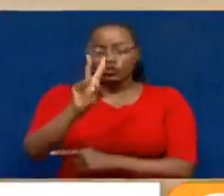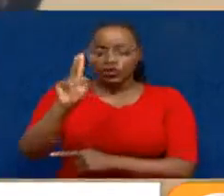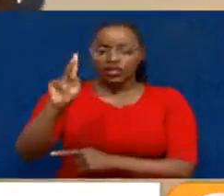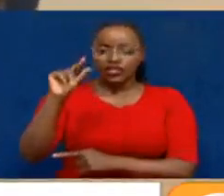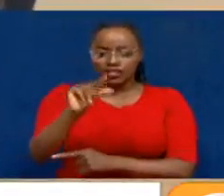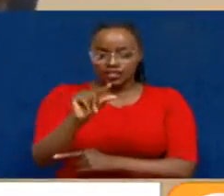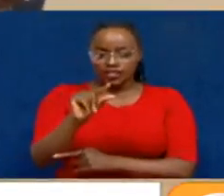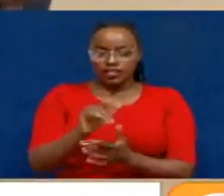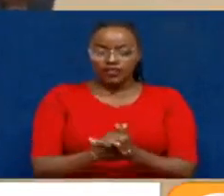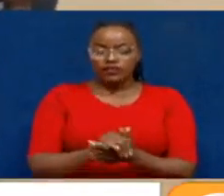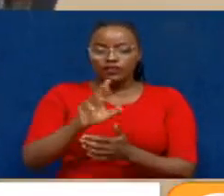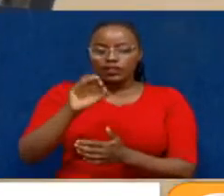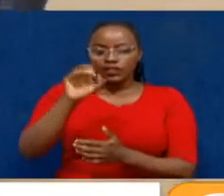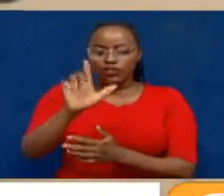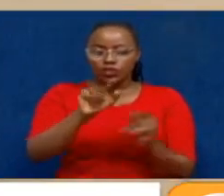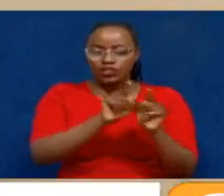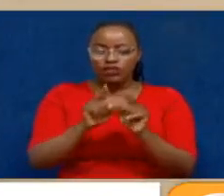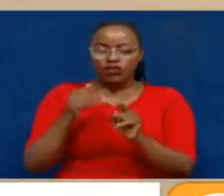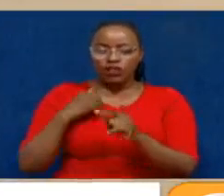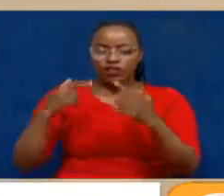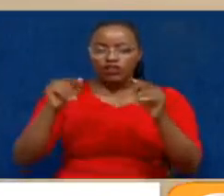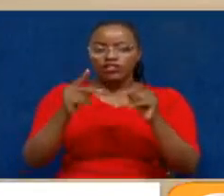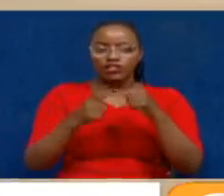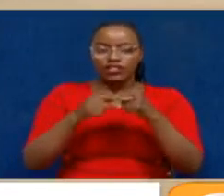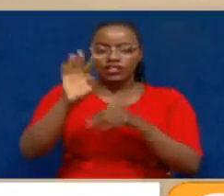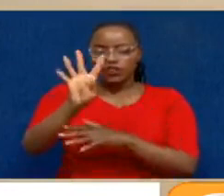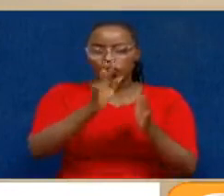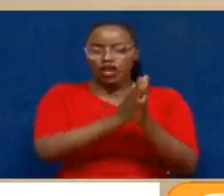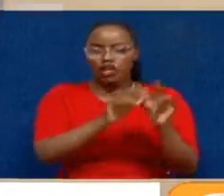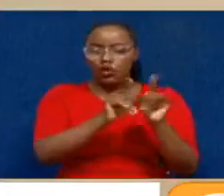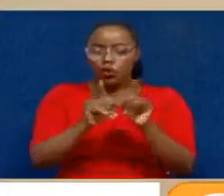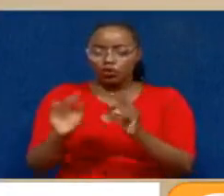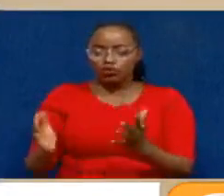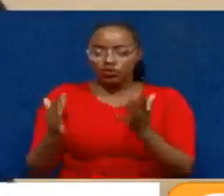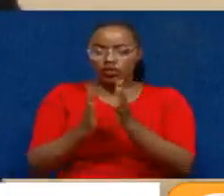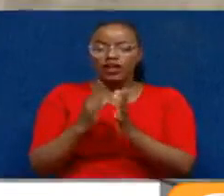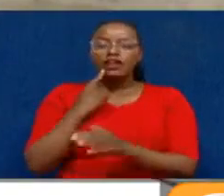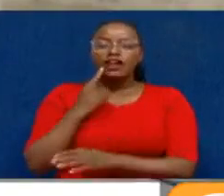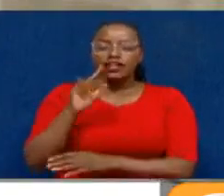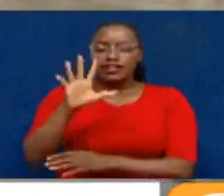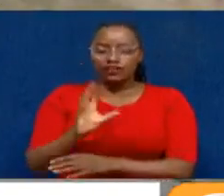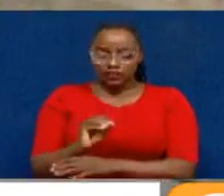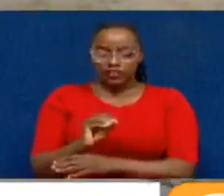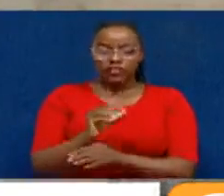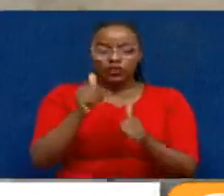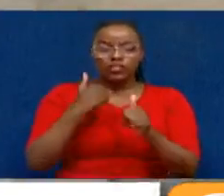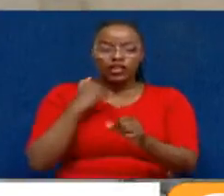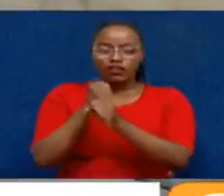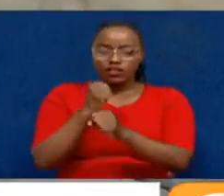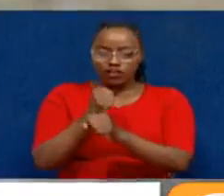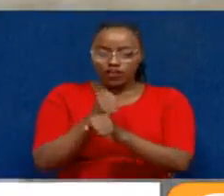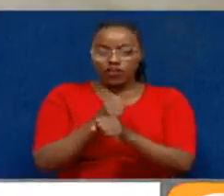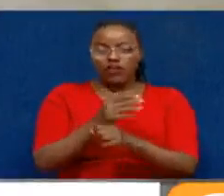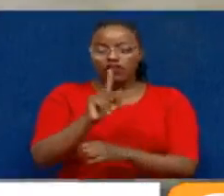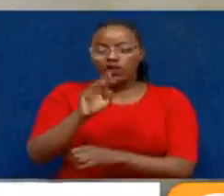kilograms. Rachel Achieng triumphed in the women's 64 kilograms lifting, 150 kilograms in total. Penina